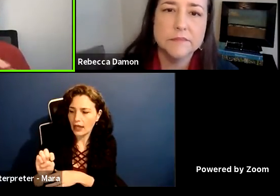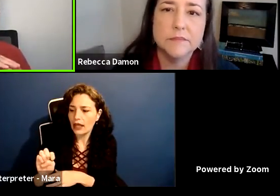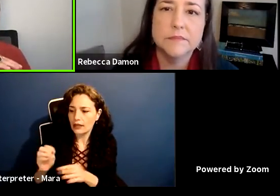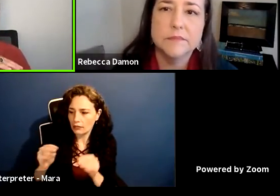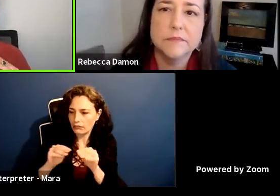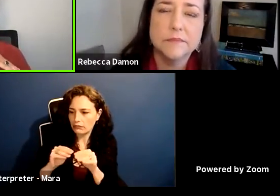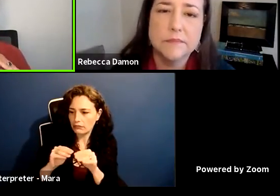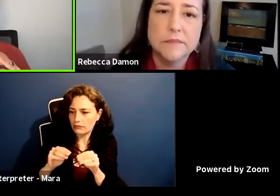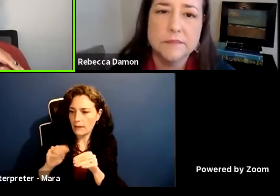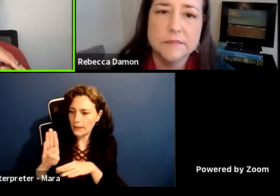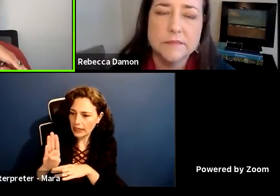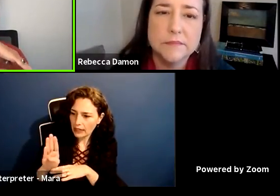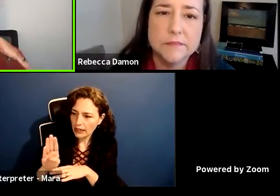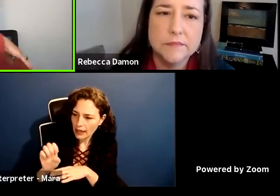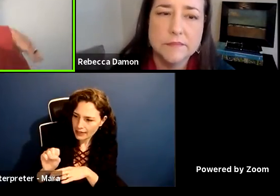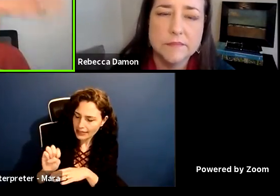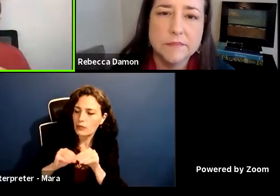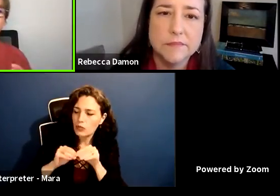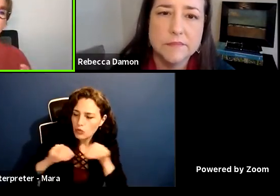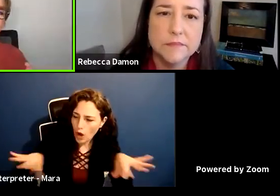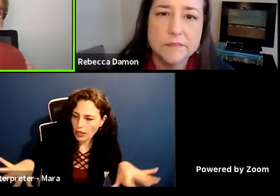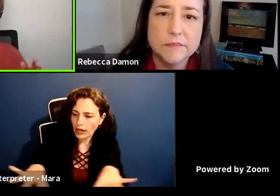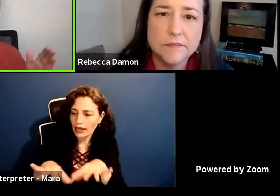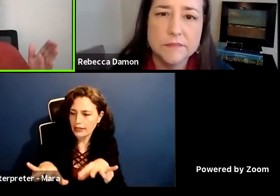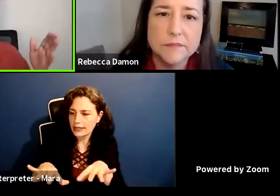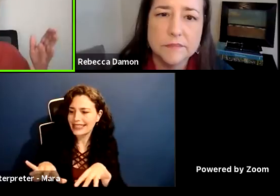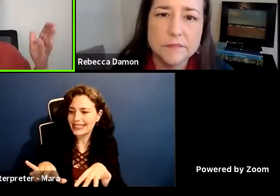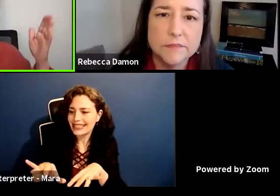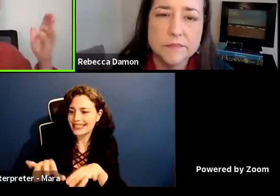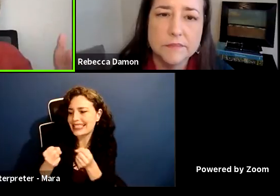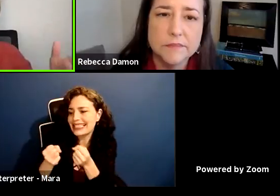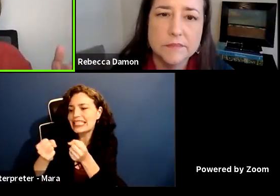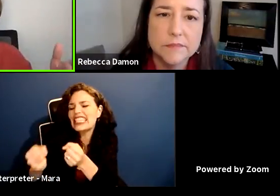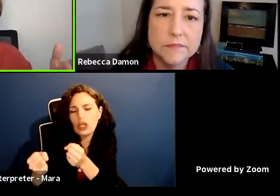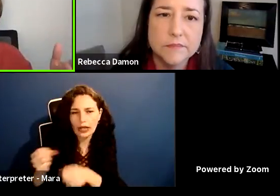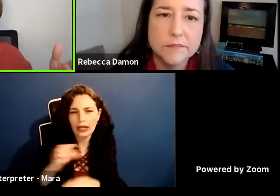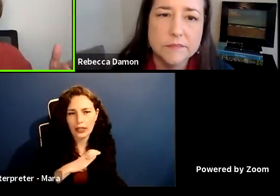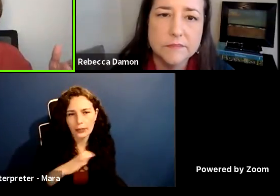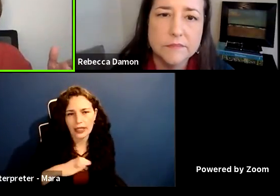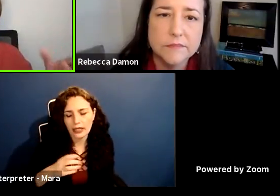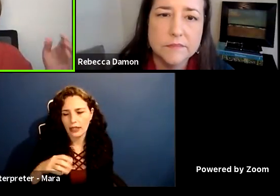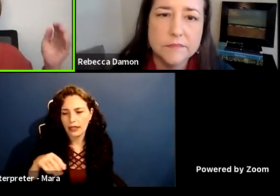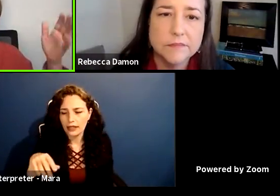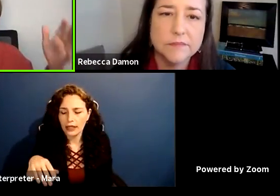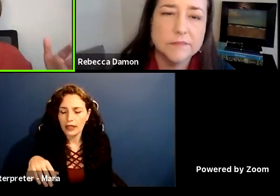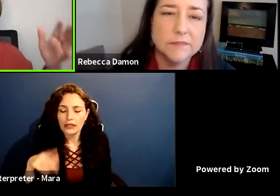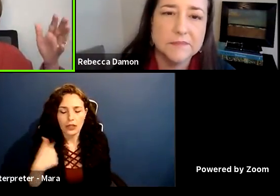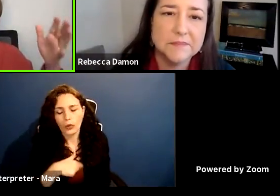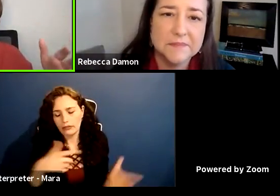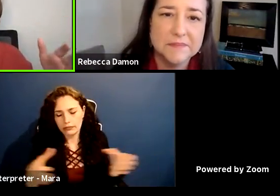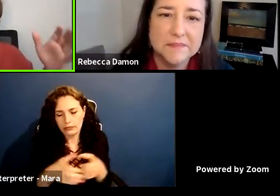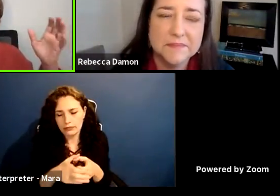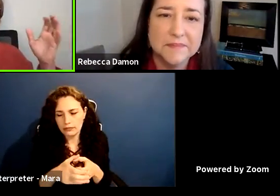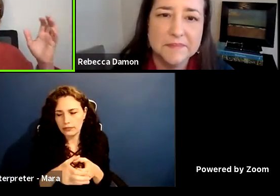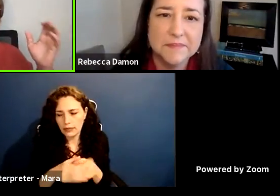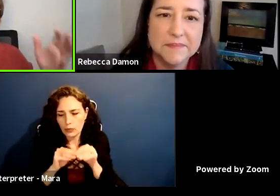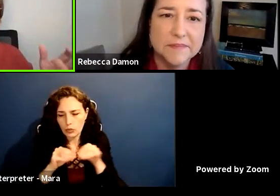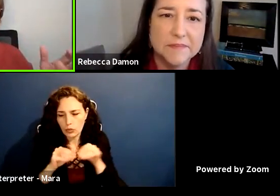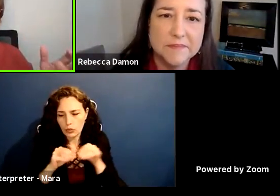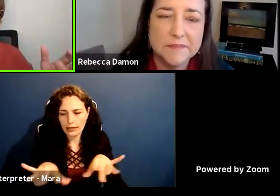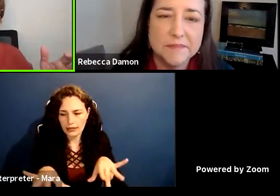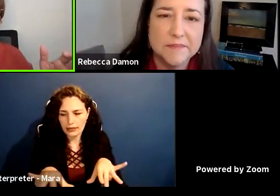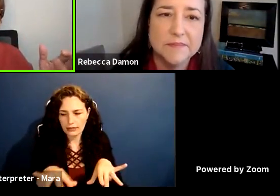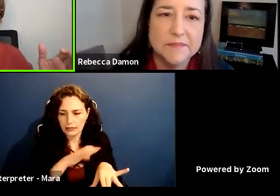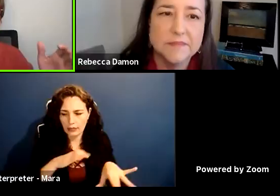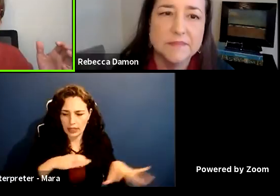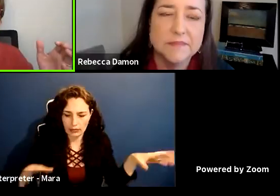And it's broadcast reporters from around the country who come together twice a year to talk about the issues, concerns, and